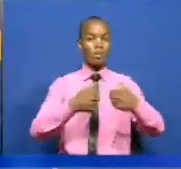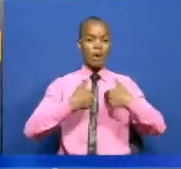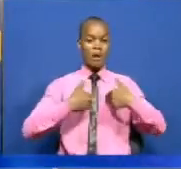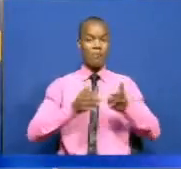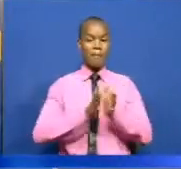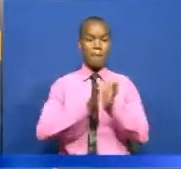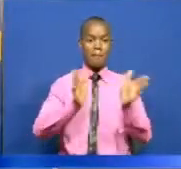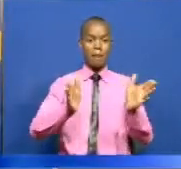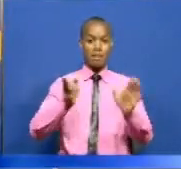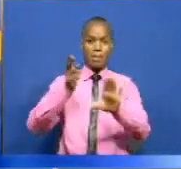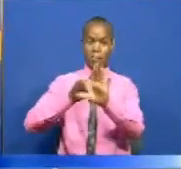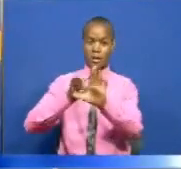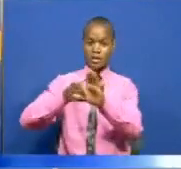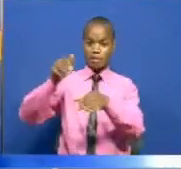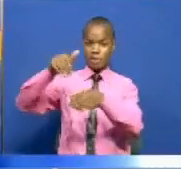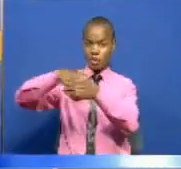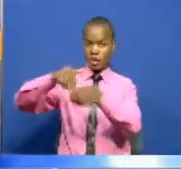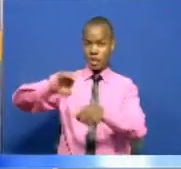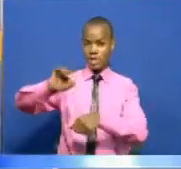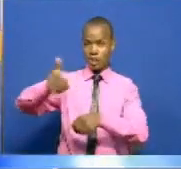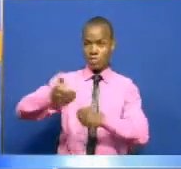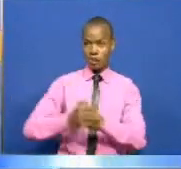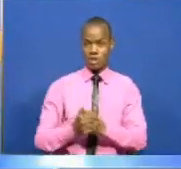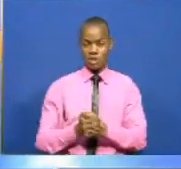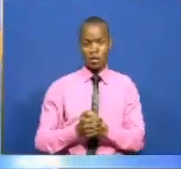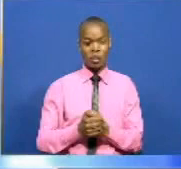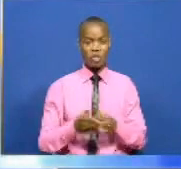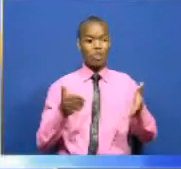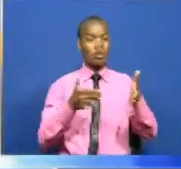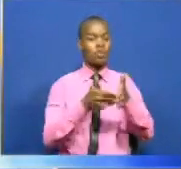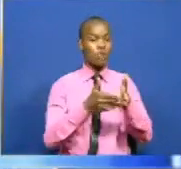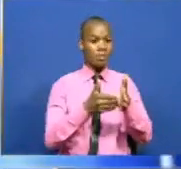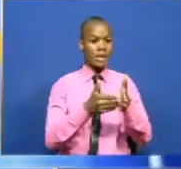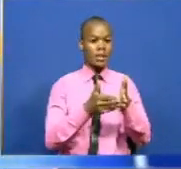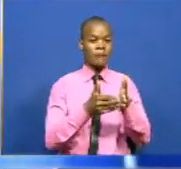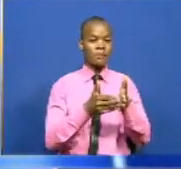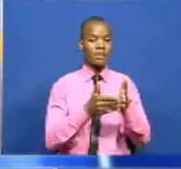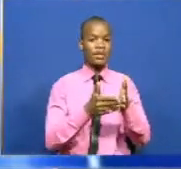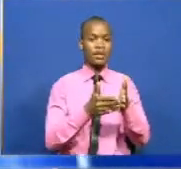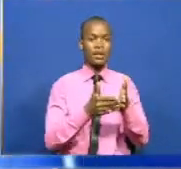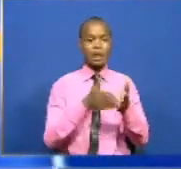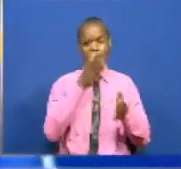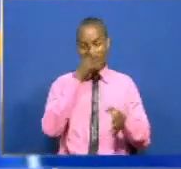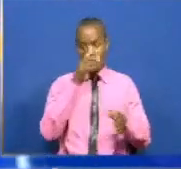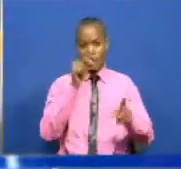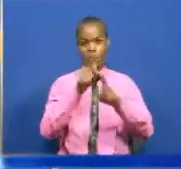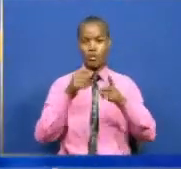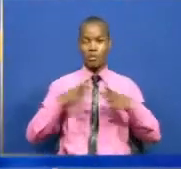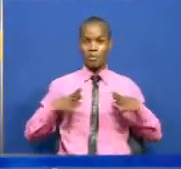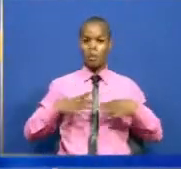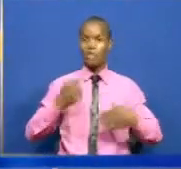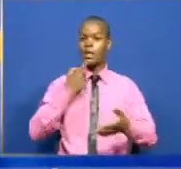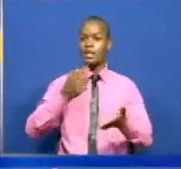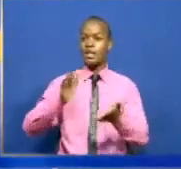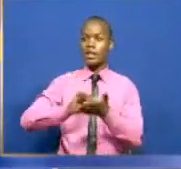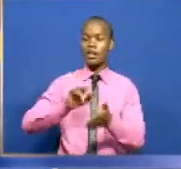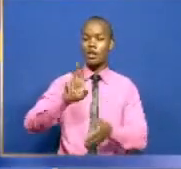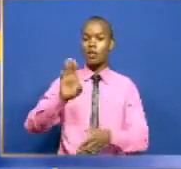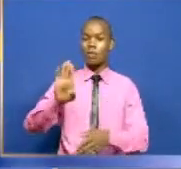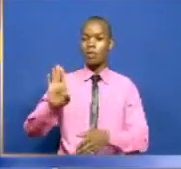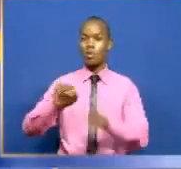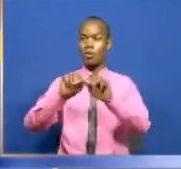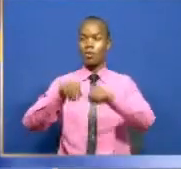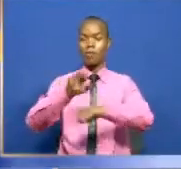participation across counties. Stop misleading Kenyans by alleging that 2 billion shillings will be used in the